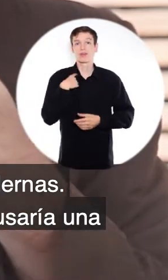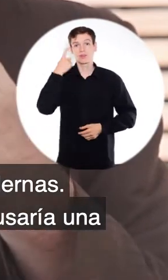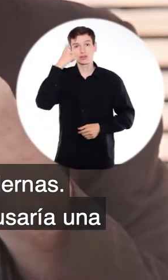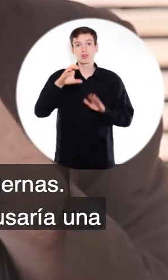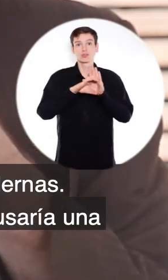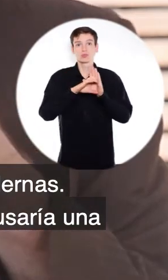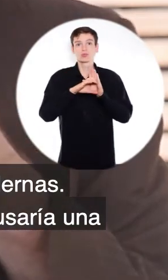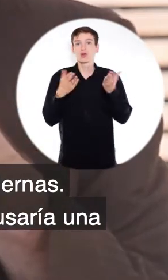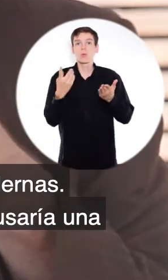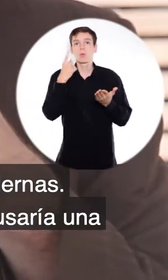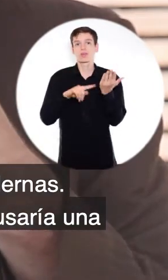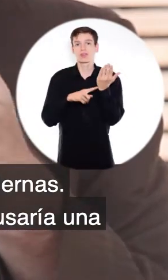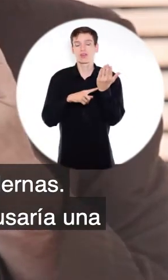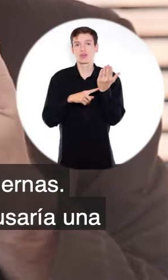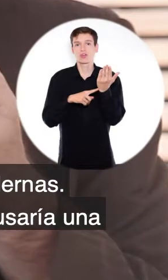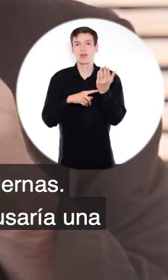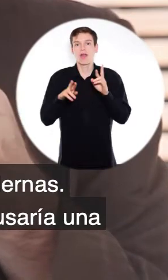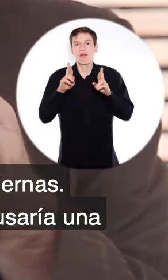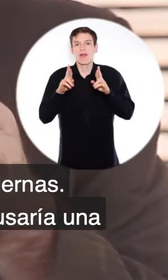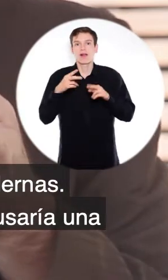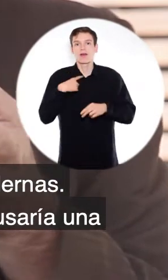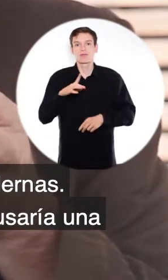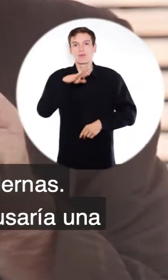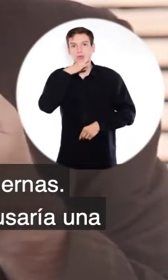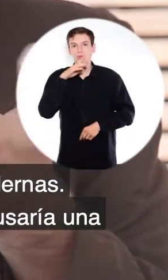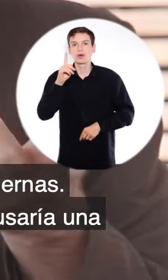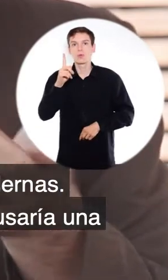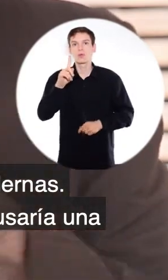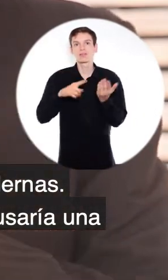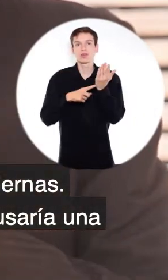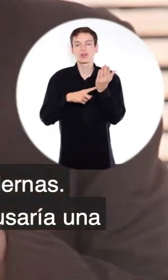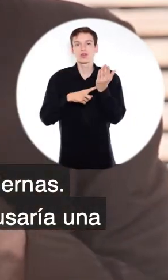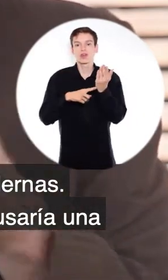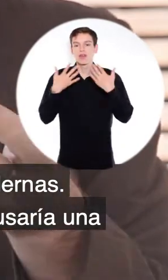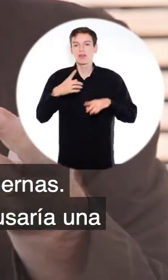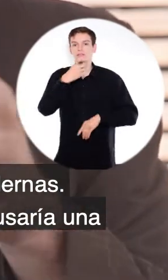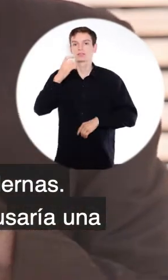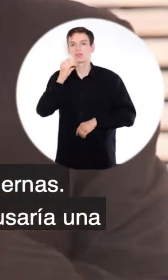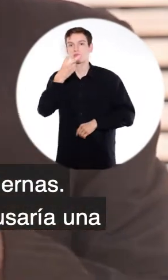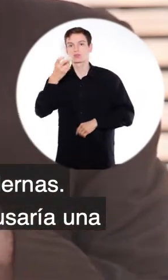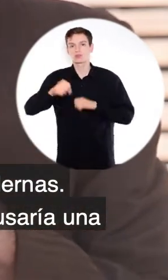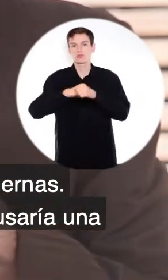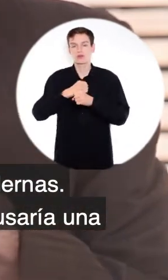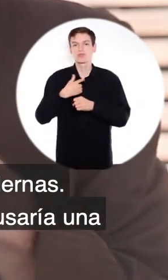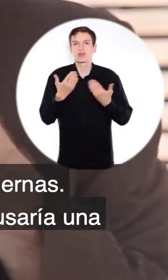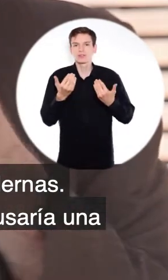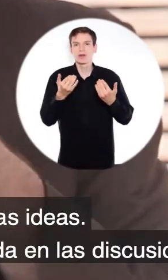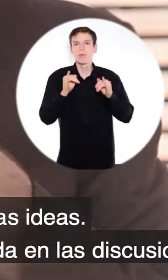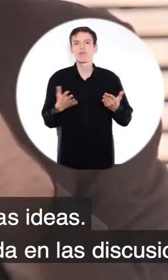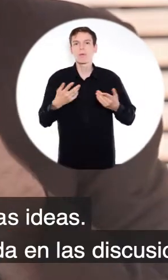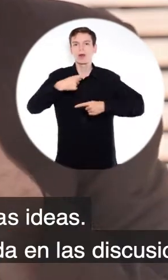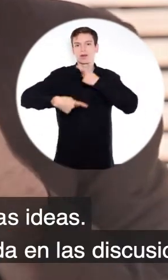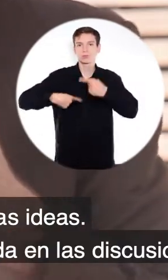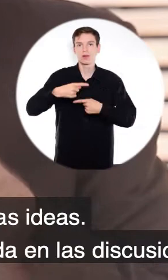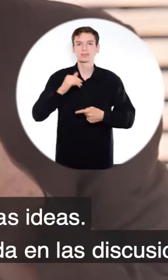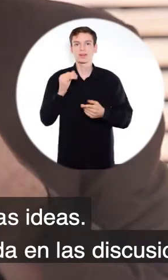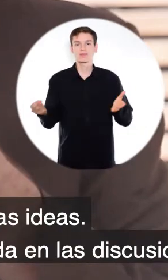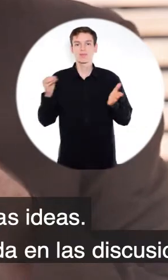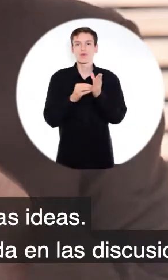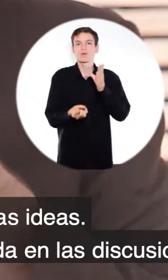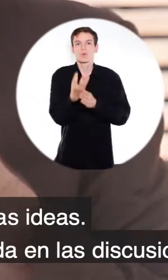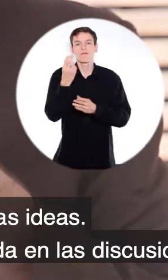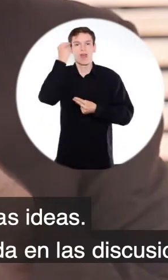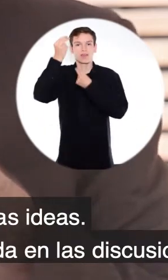like a technology, where you would ideally not use a technology that was invented 100 years ago or 200 years ago. You need mechanisms to